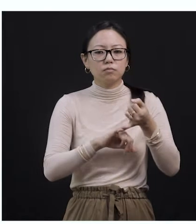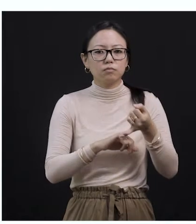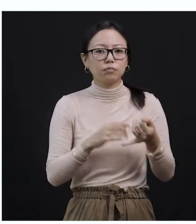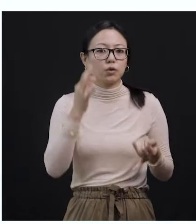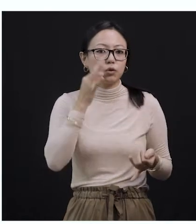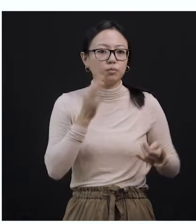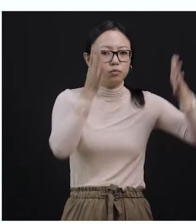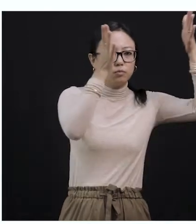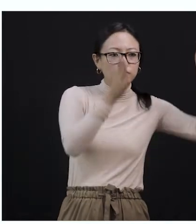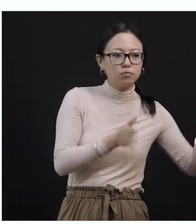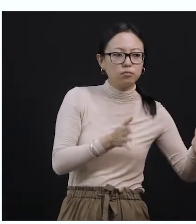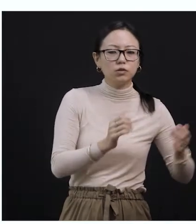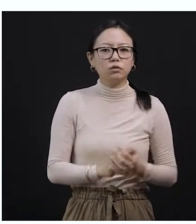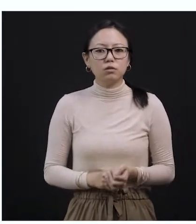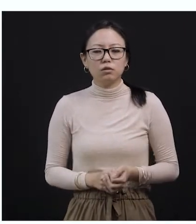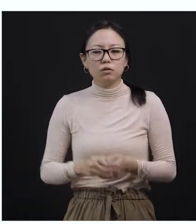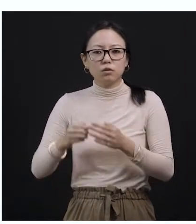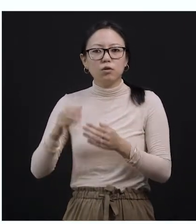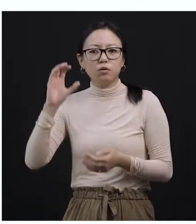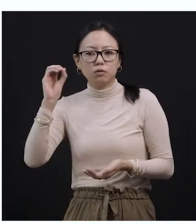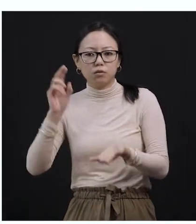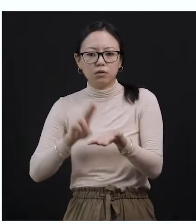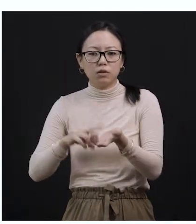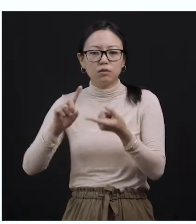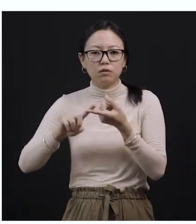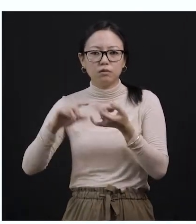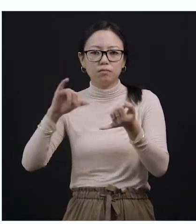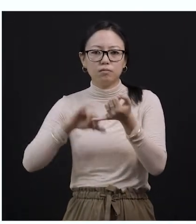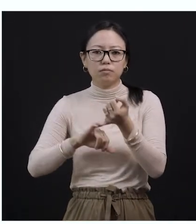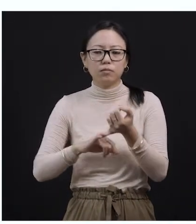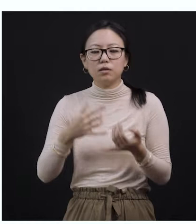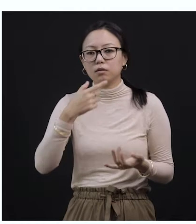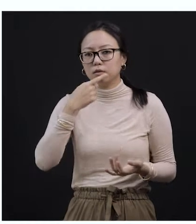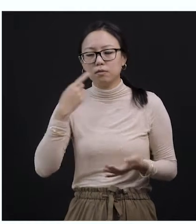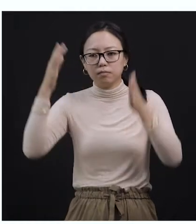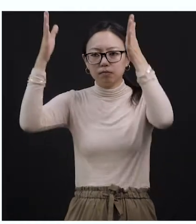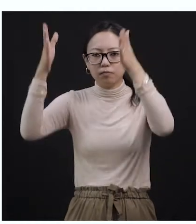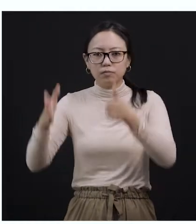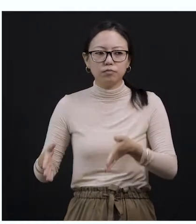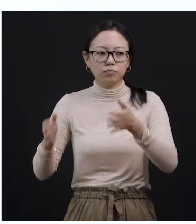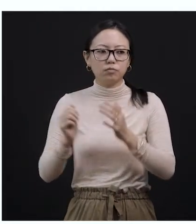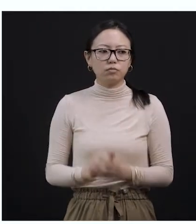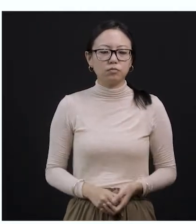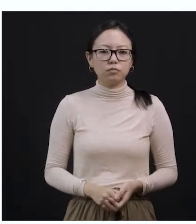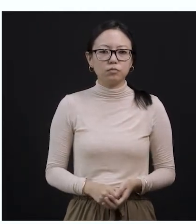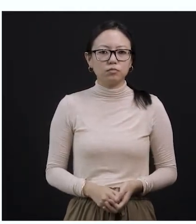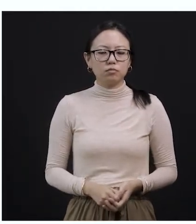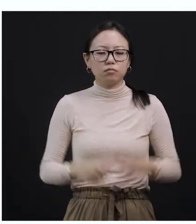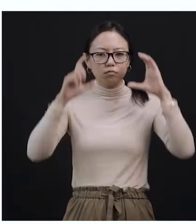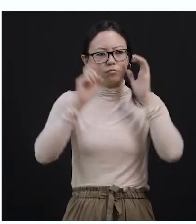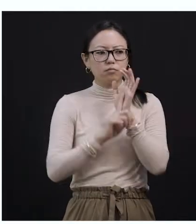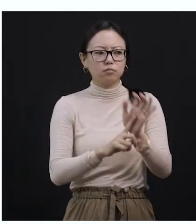each. So let's look at this table. In this table, you will see in the first row, there's